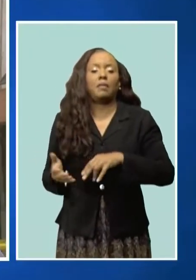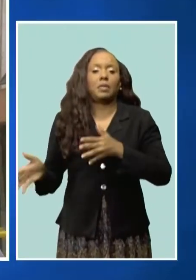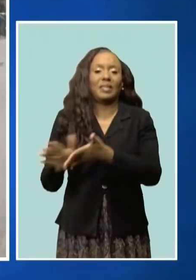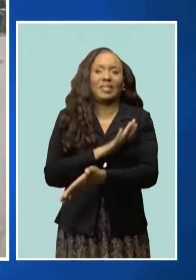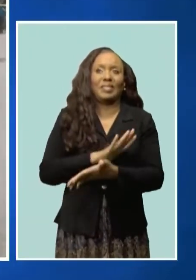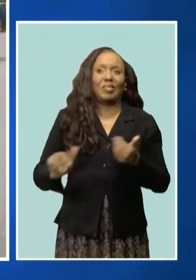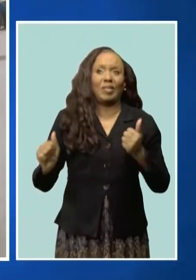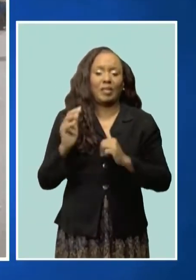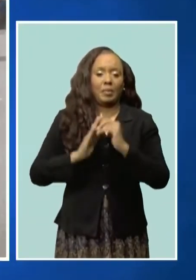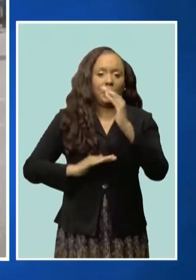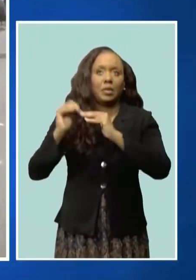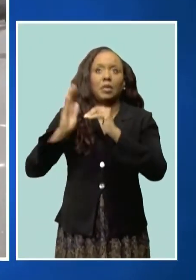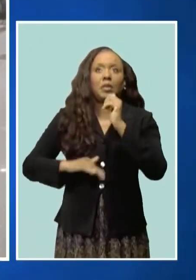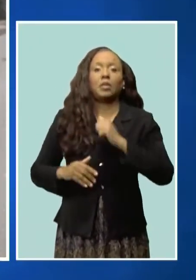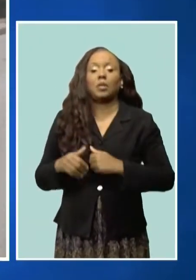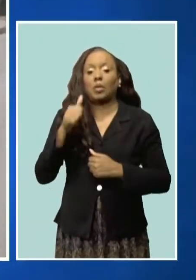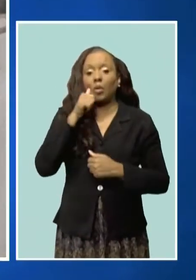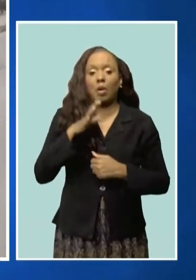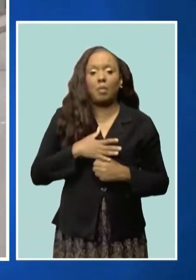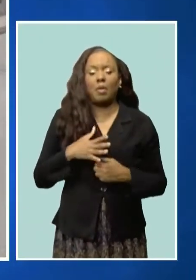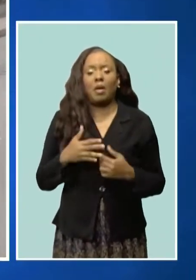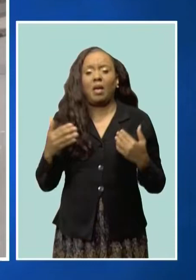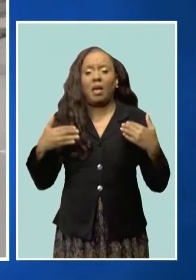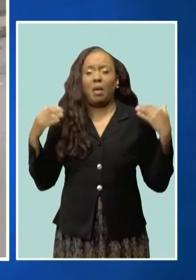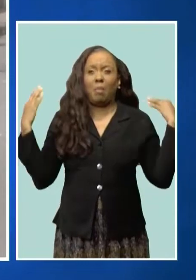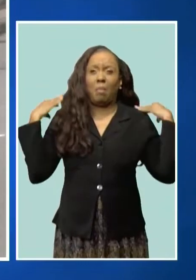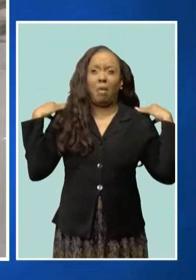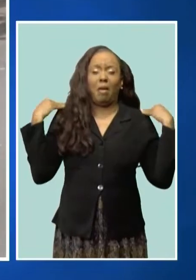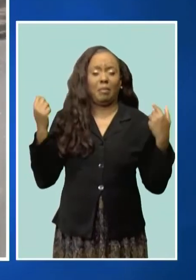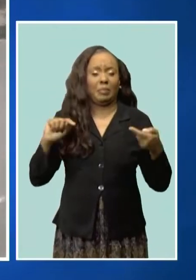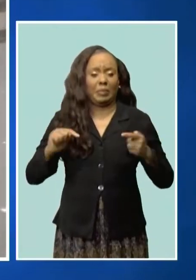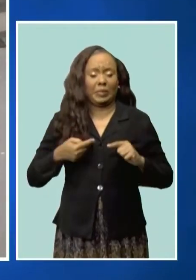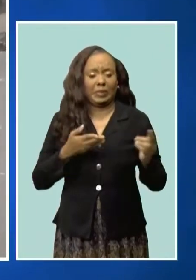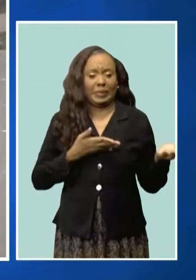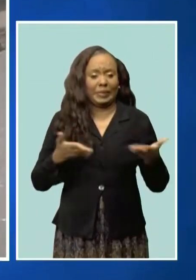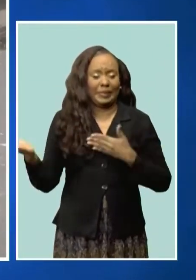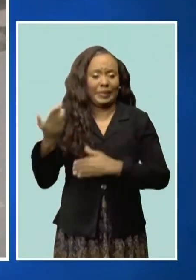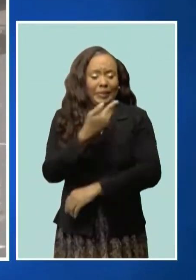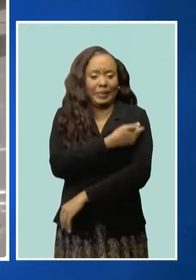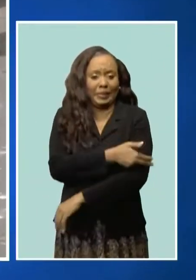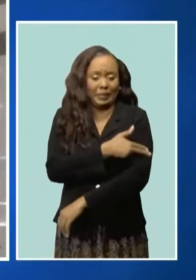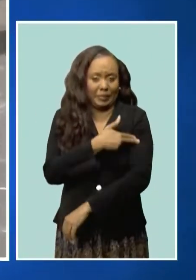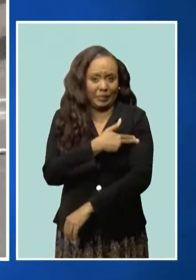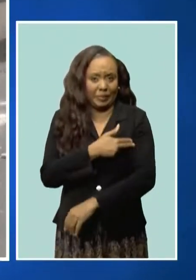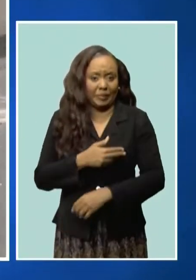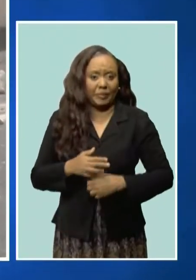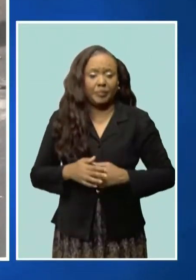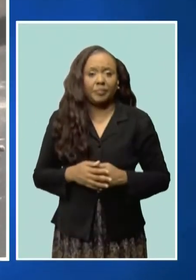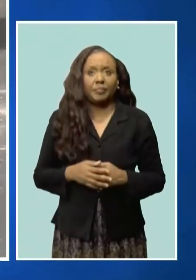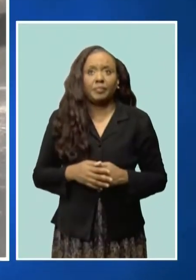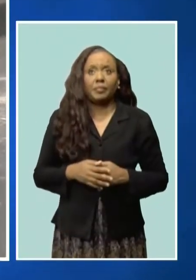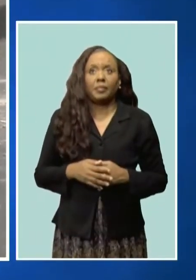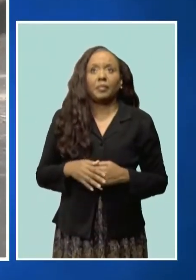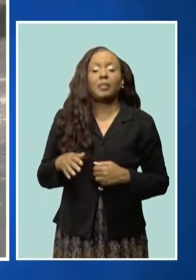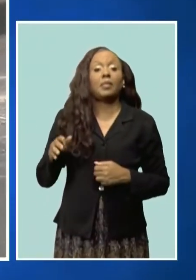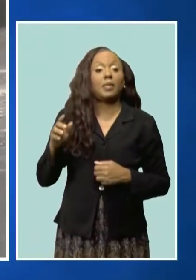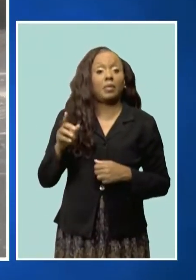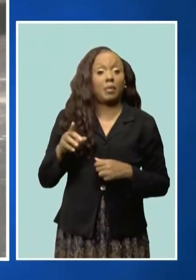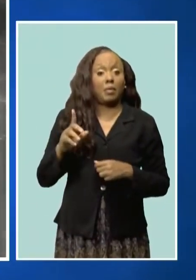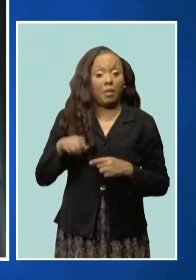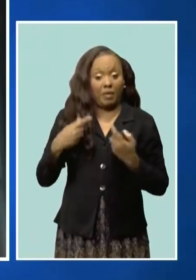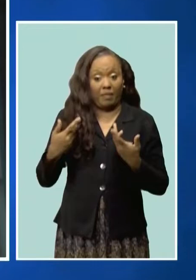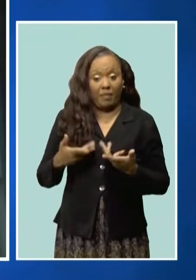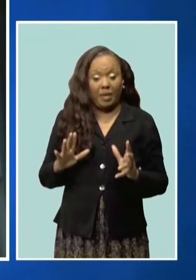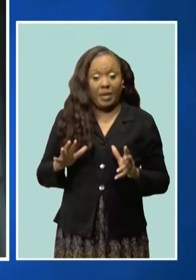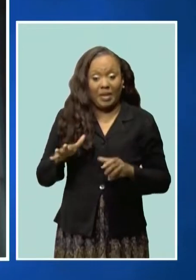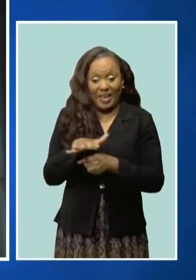He added that she complained of back pains and was taken to the Queen Elizabeth Hospital. Following the incident, the area was cordoned off. Wendy